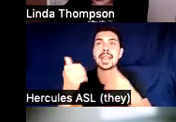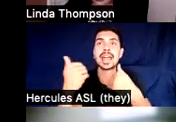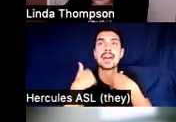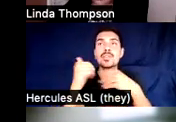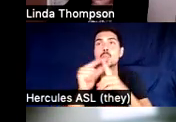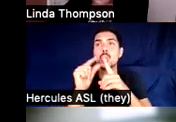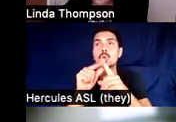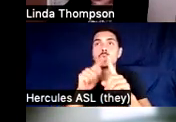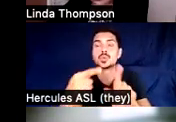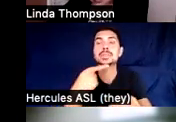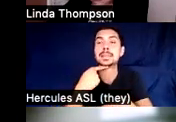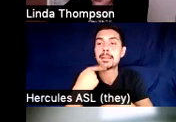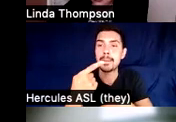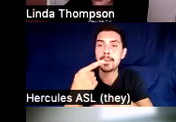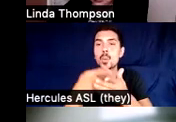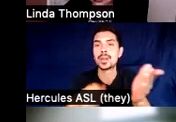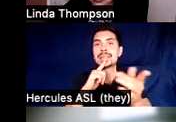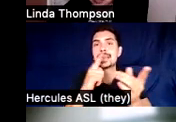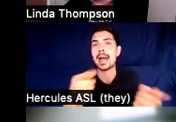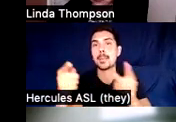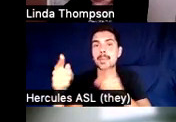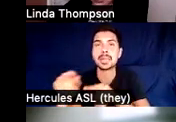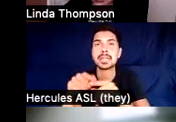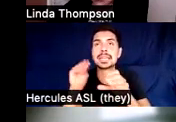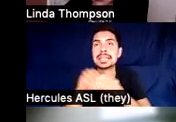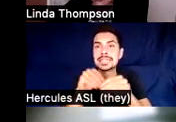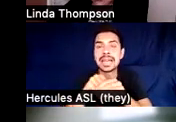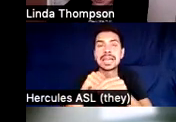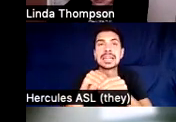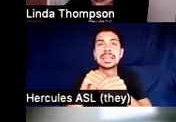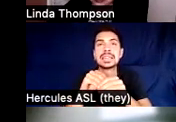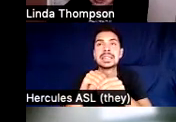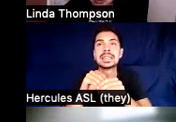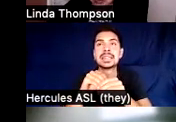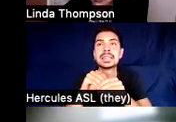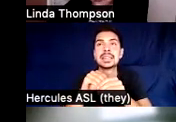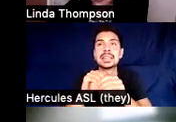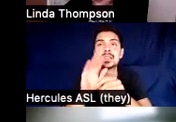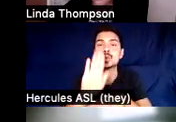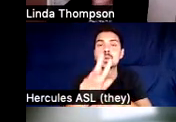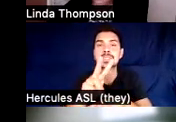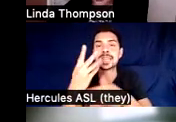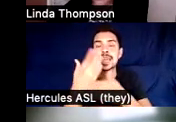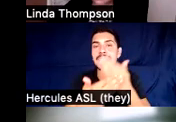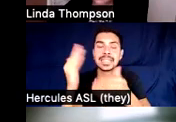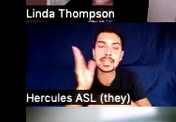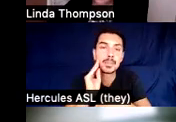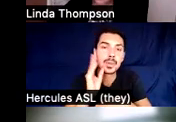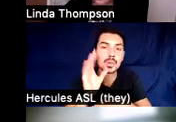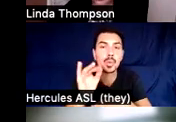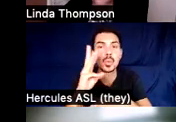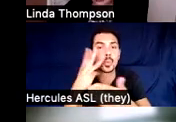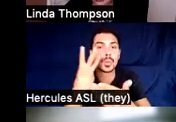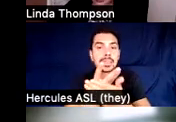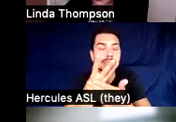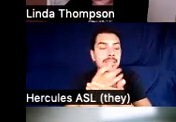to say what is happening inside from what you have secondhand experienced or witnessed or